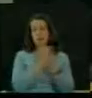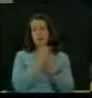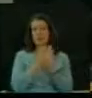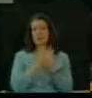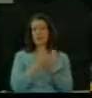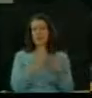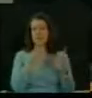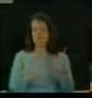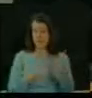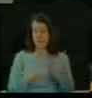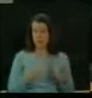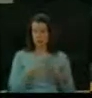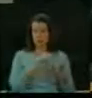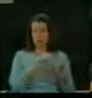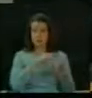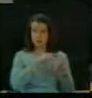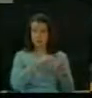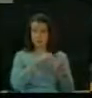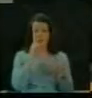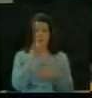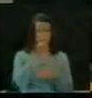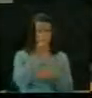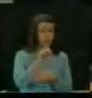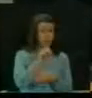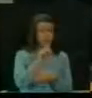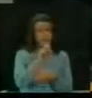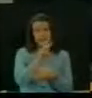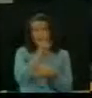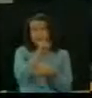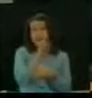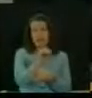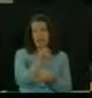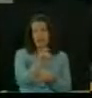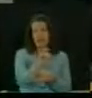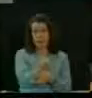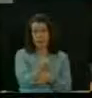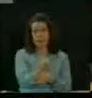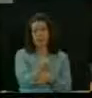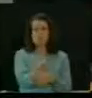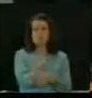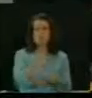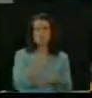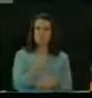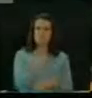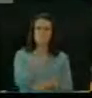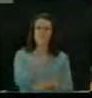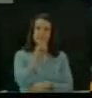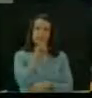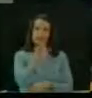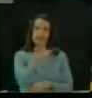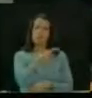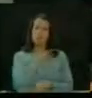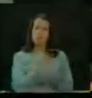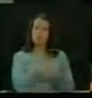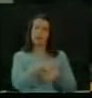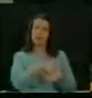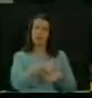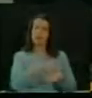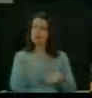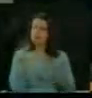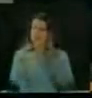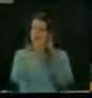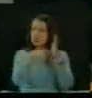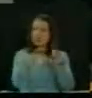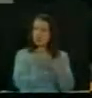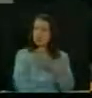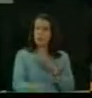to study this for 30 or 60 days. I'll say 60 just to give him time. Check around the state, check